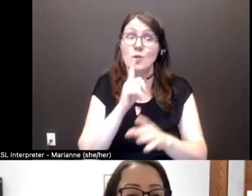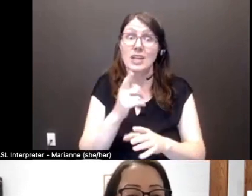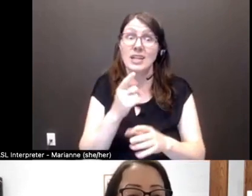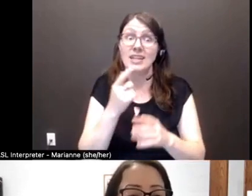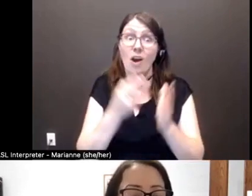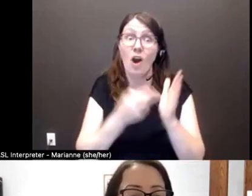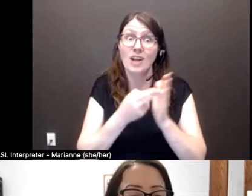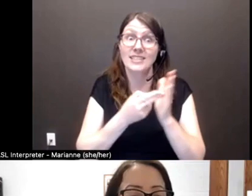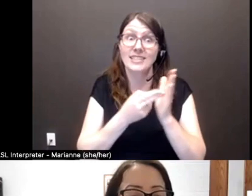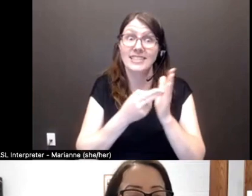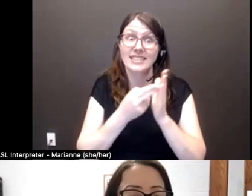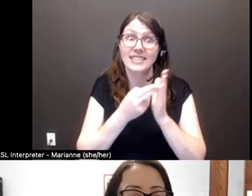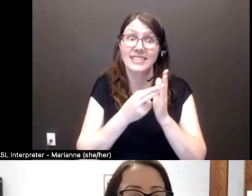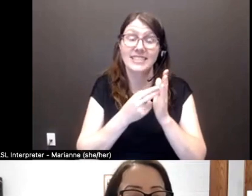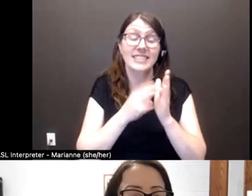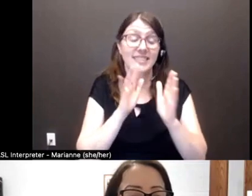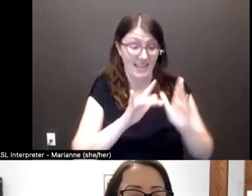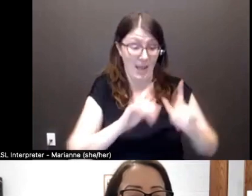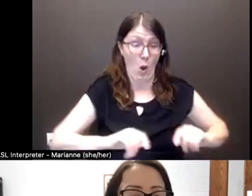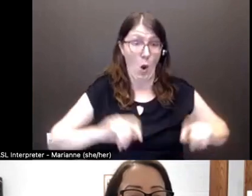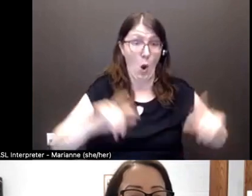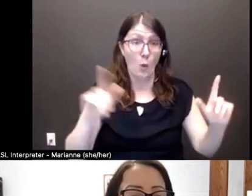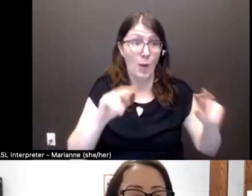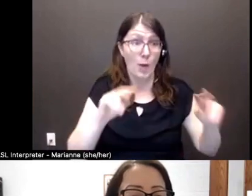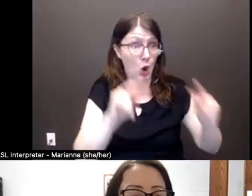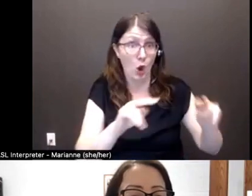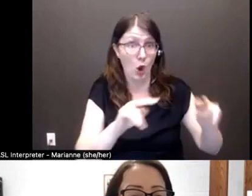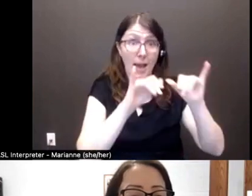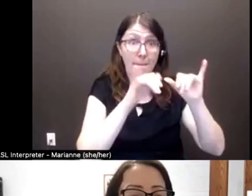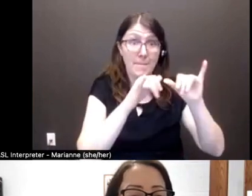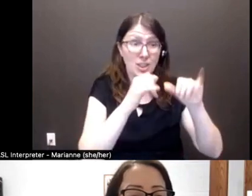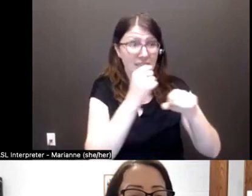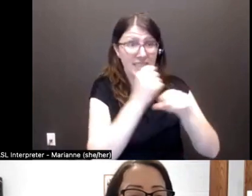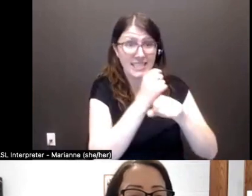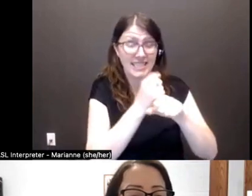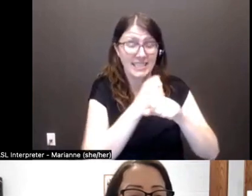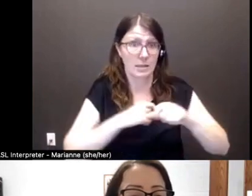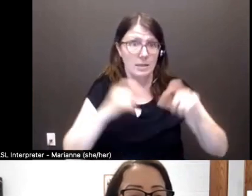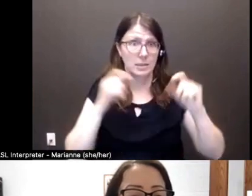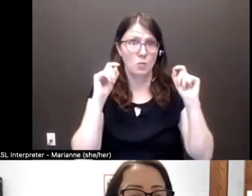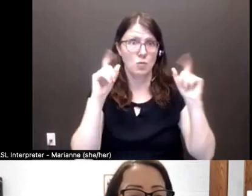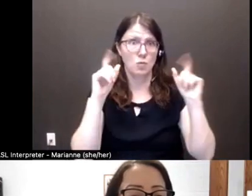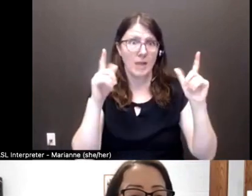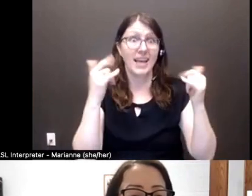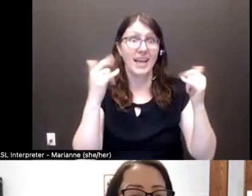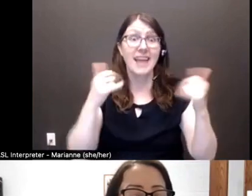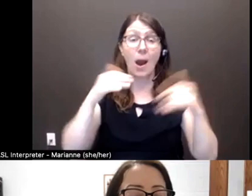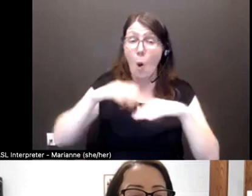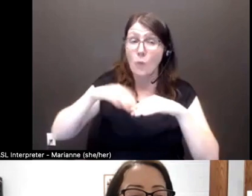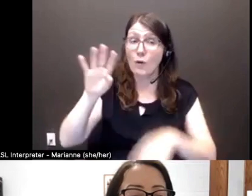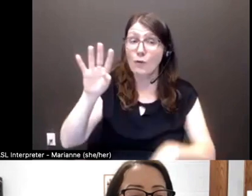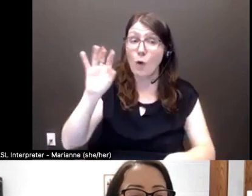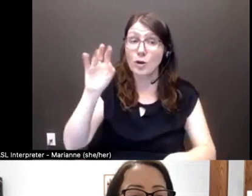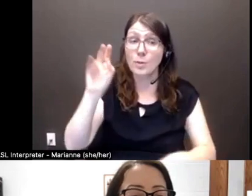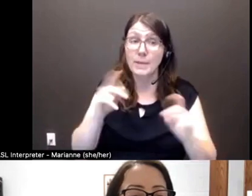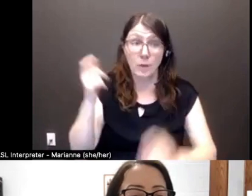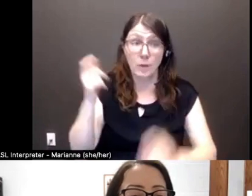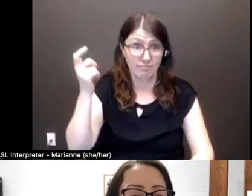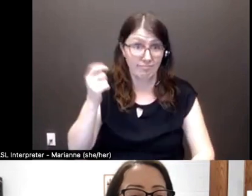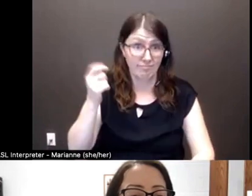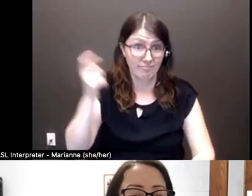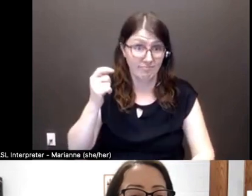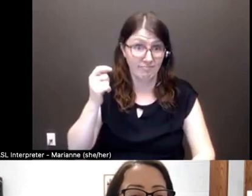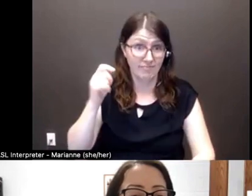to see that now the channel is at over 400 subscribers, and the channel was launched